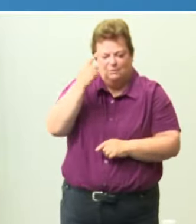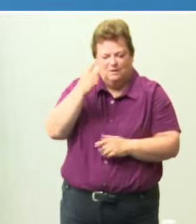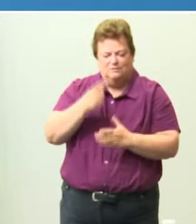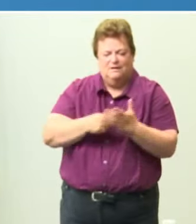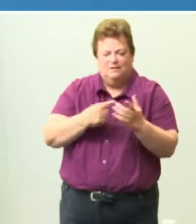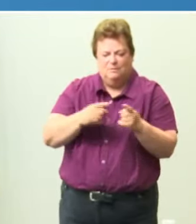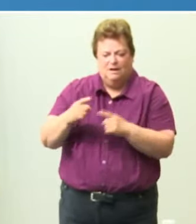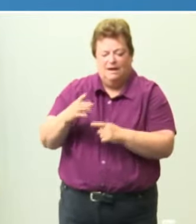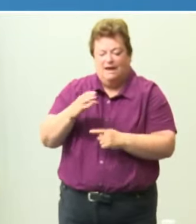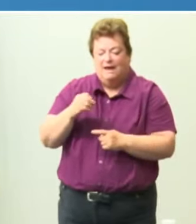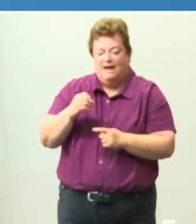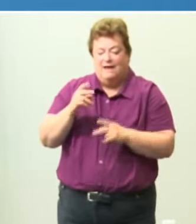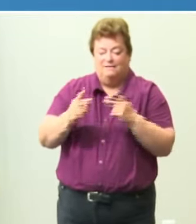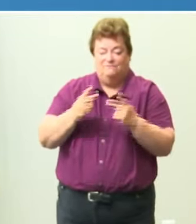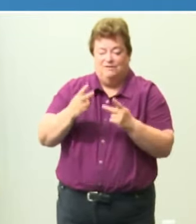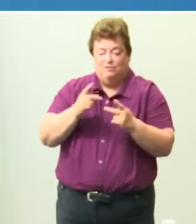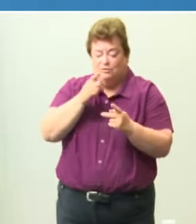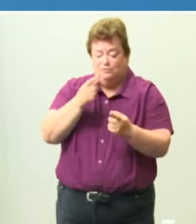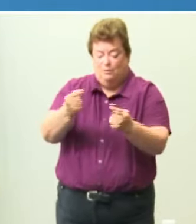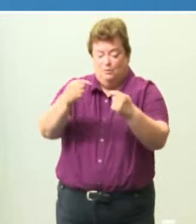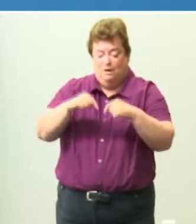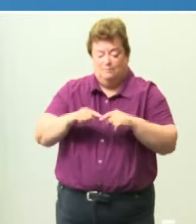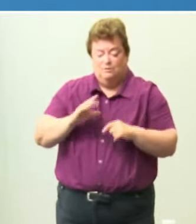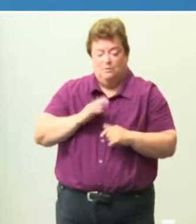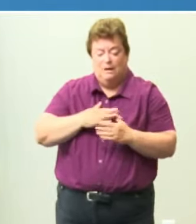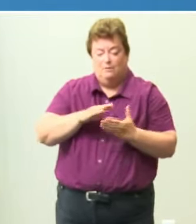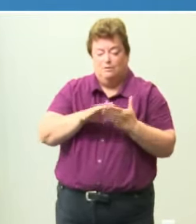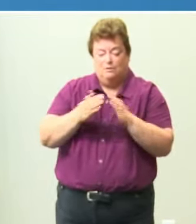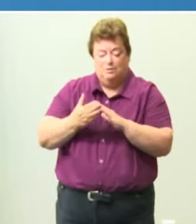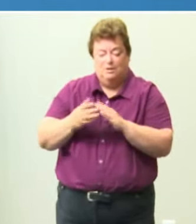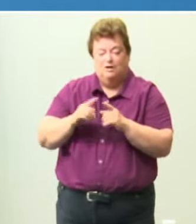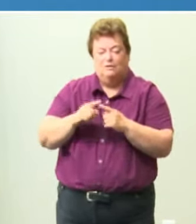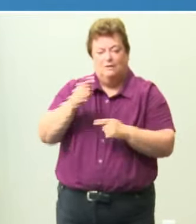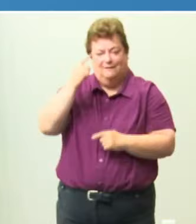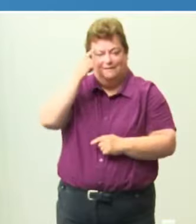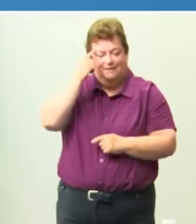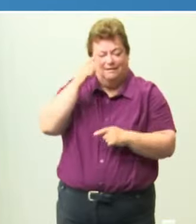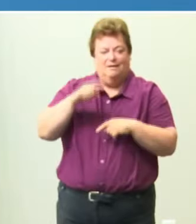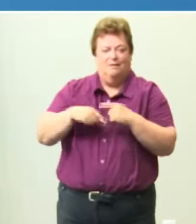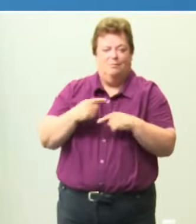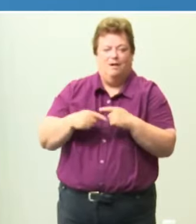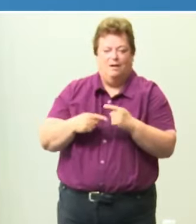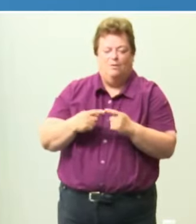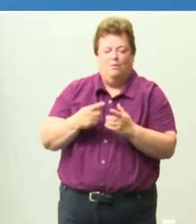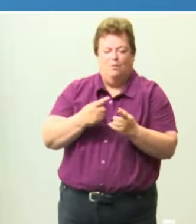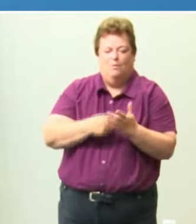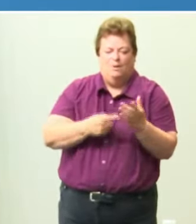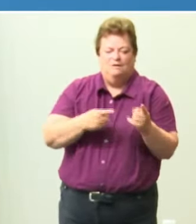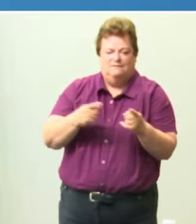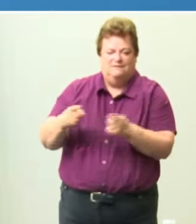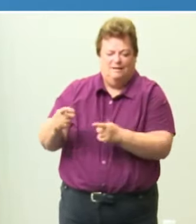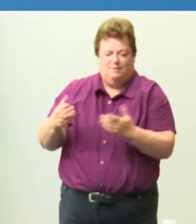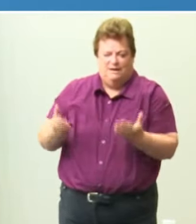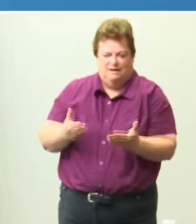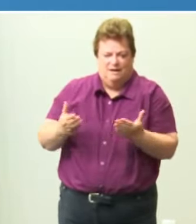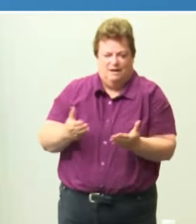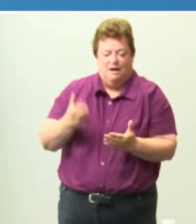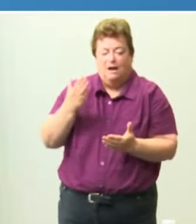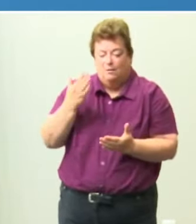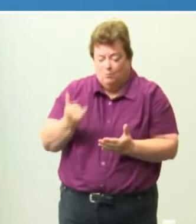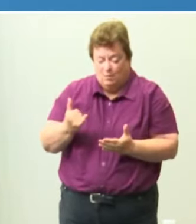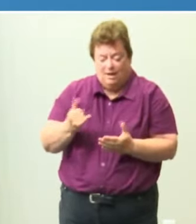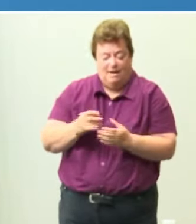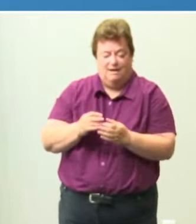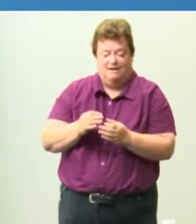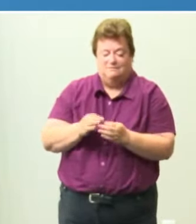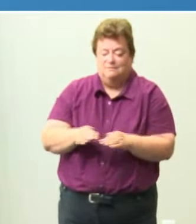encourage visitors to our community to be mindful of what is happening here and why it's so